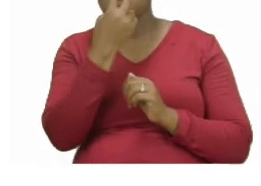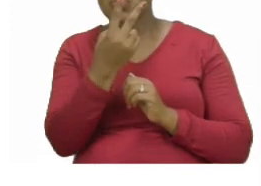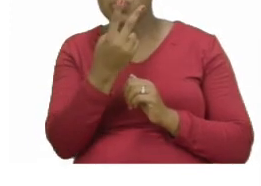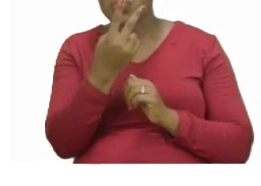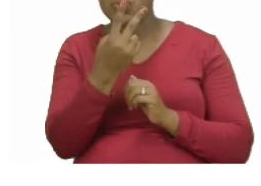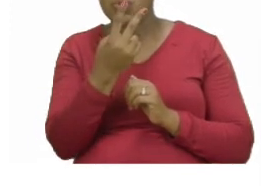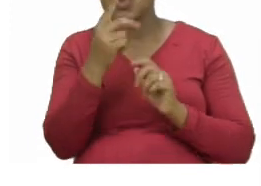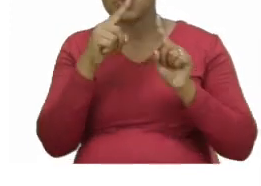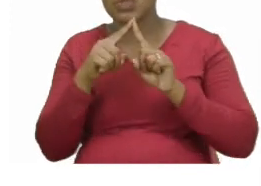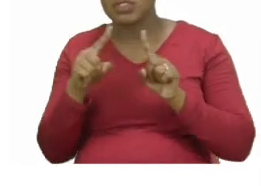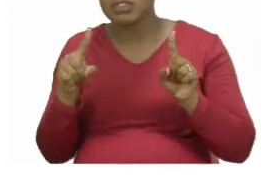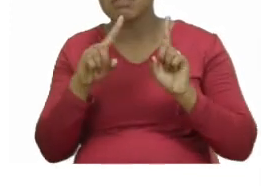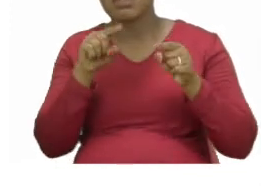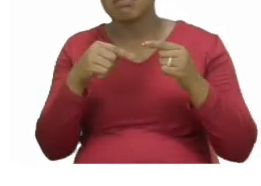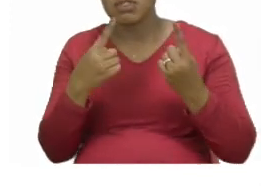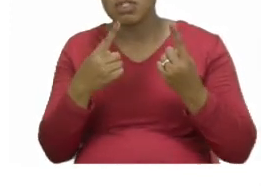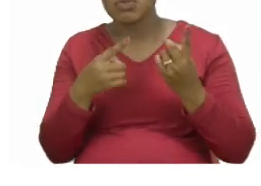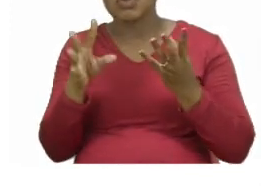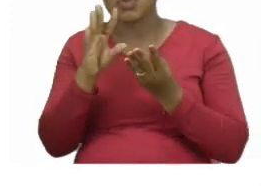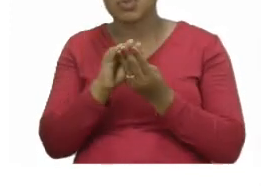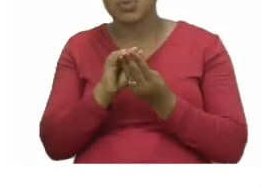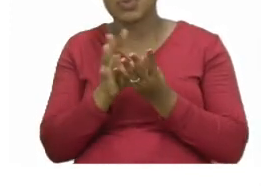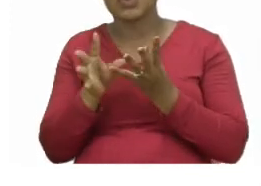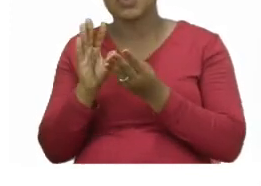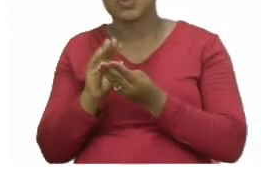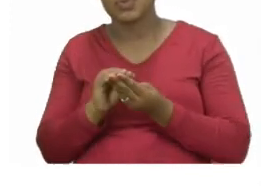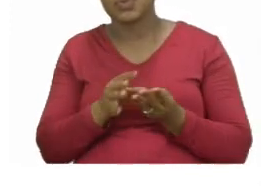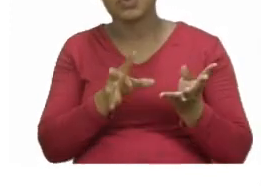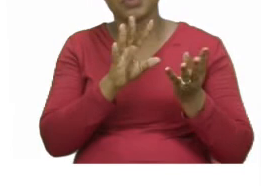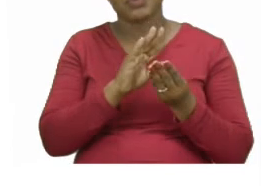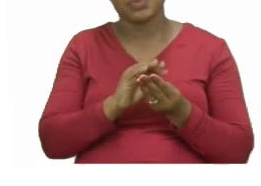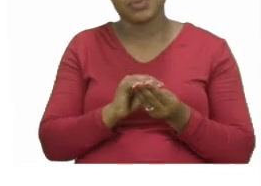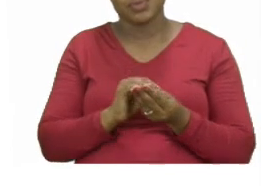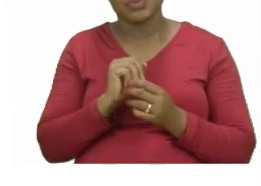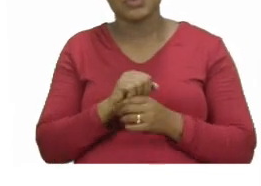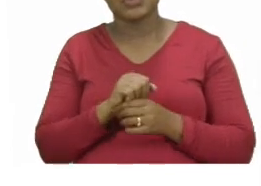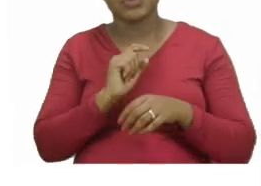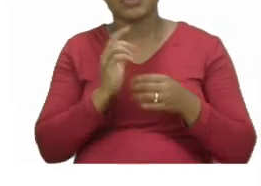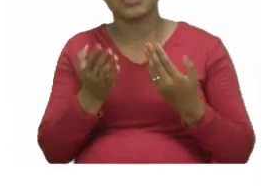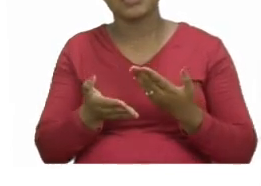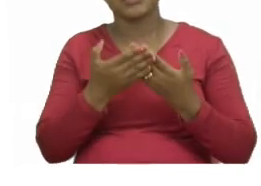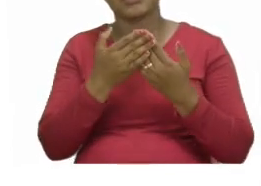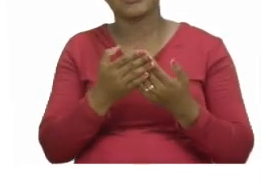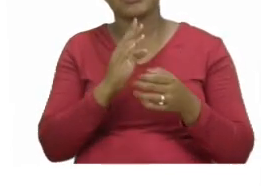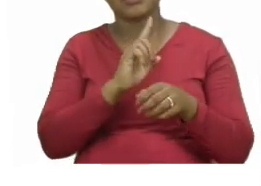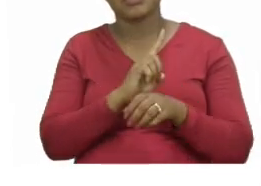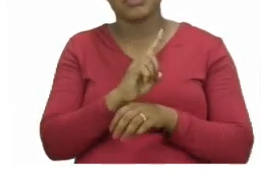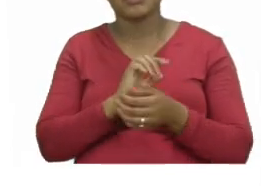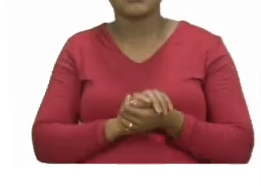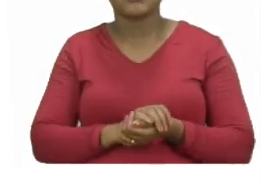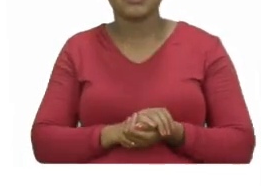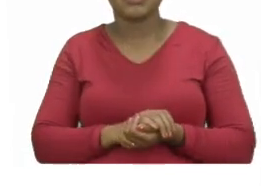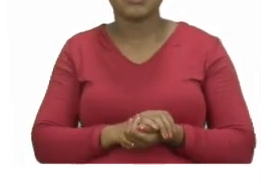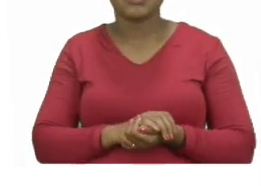together. Now, I'm going to do the first one with you. I already wrote my sum on the